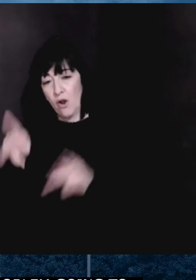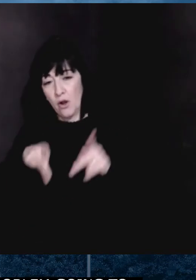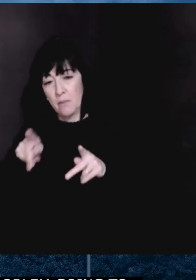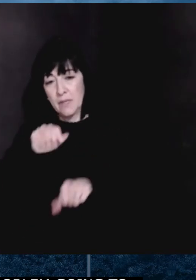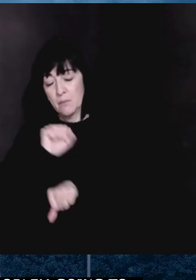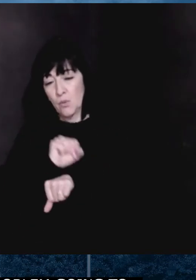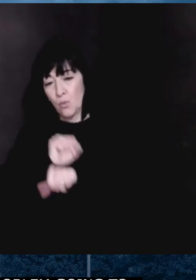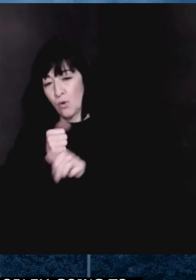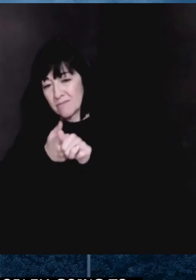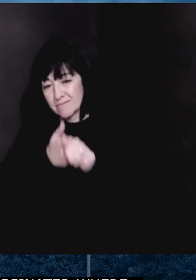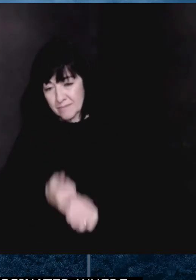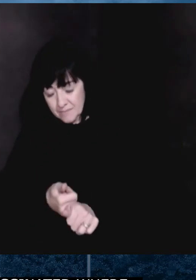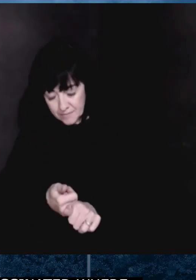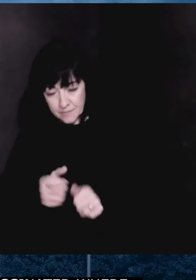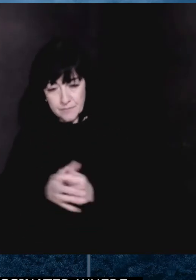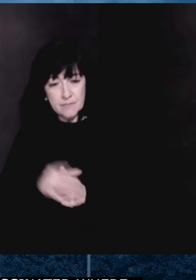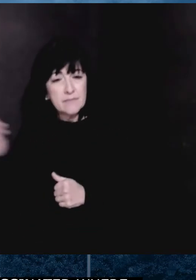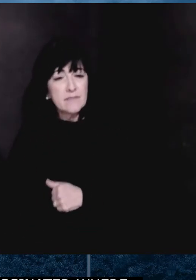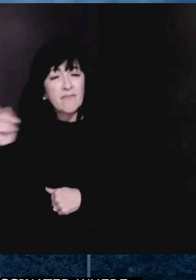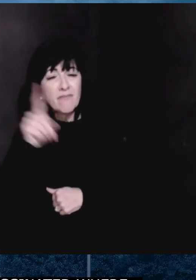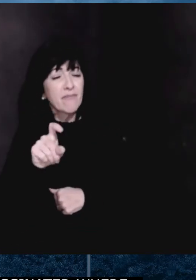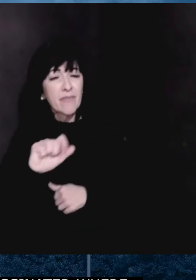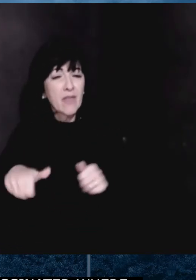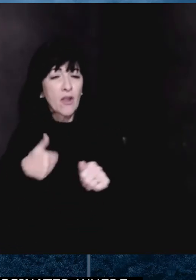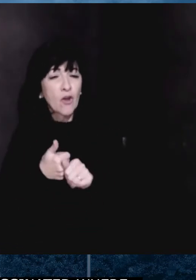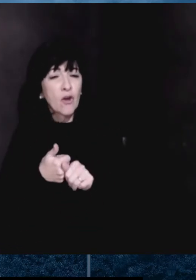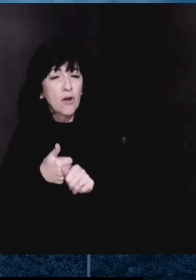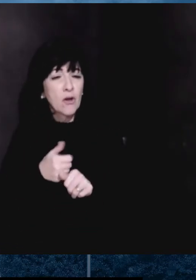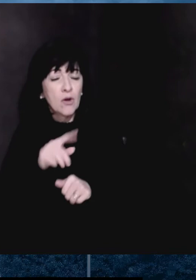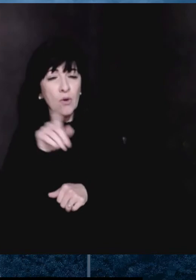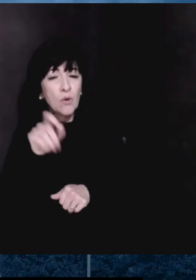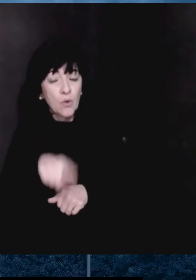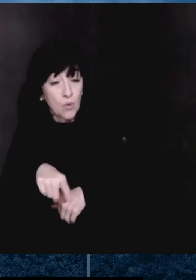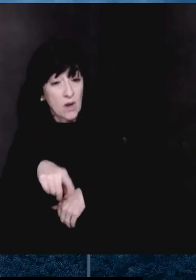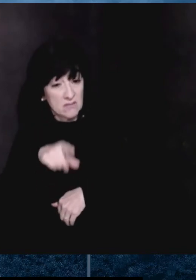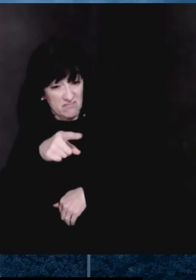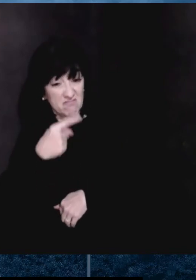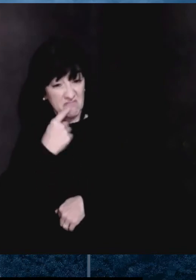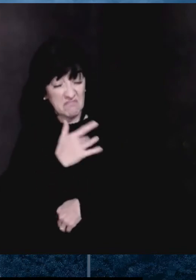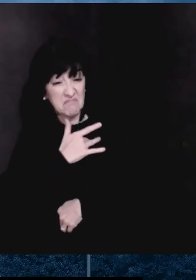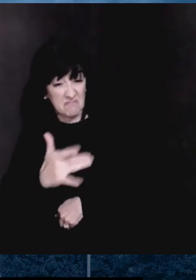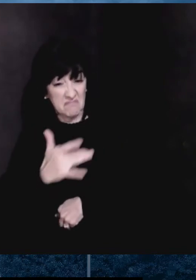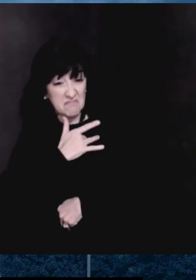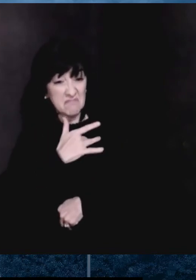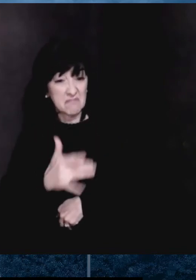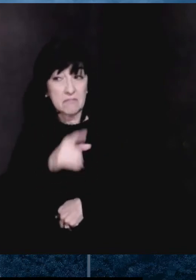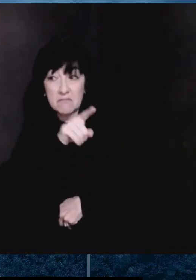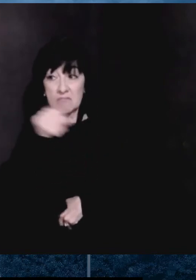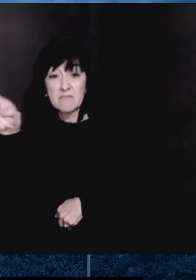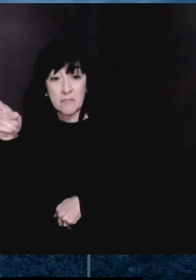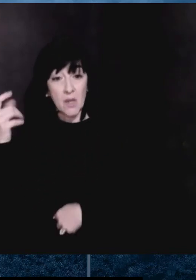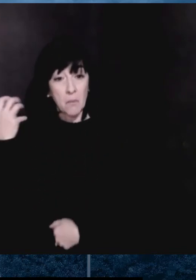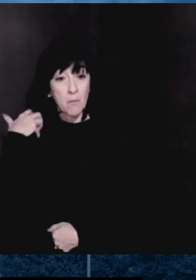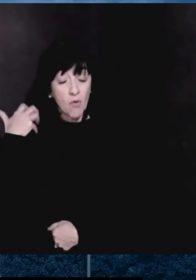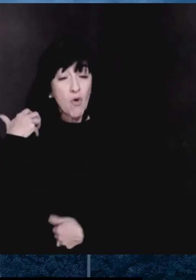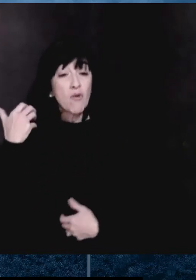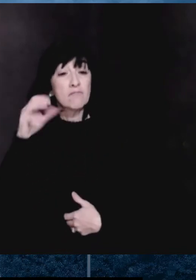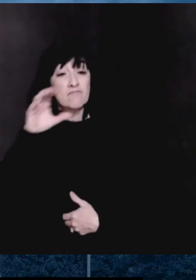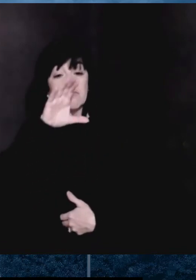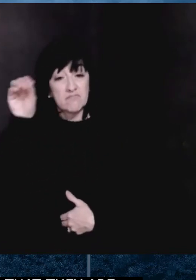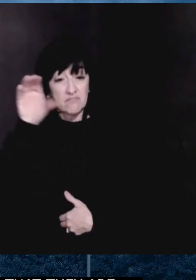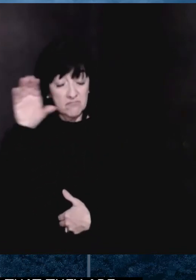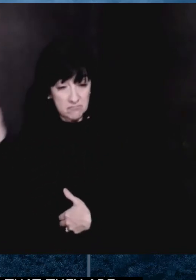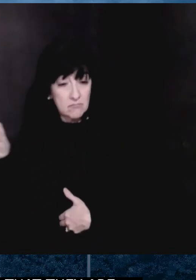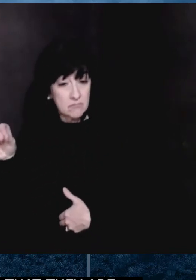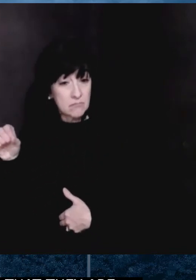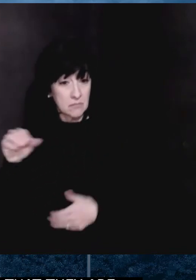that you said that they would likely be vaccinated through their employer. So are employers tasked with contacting DPH to